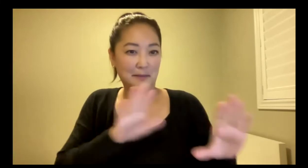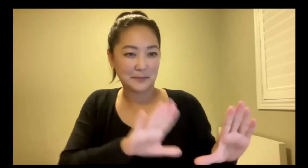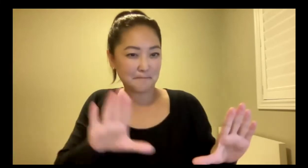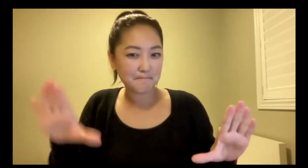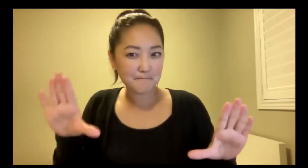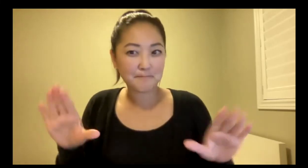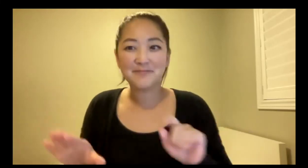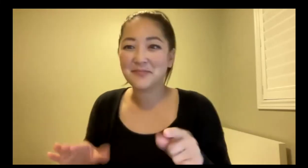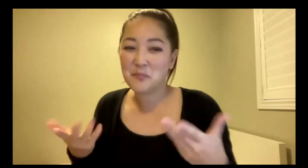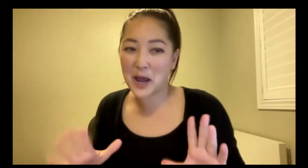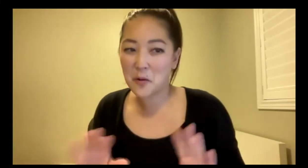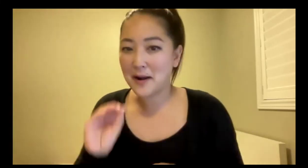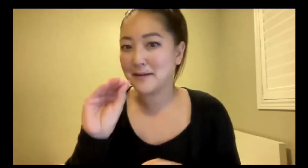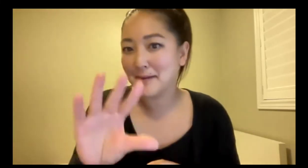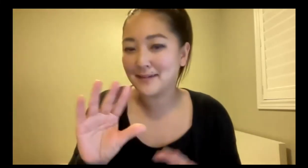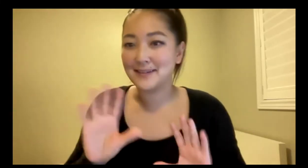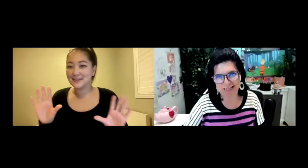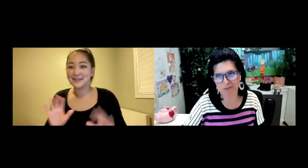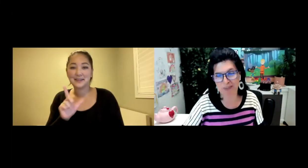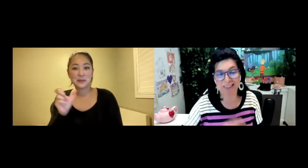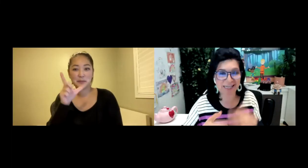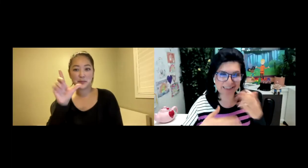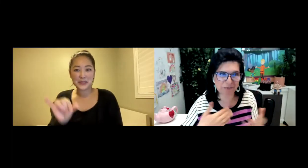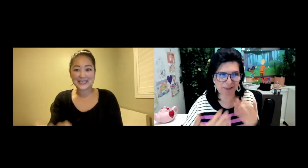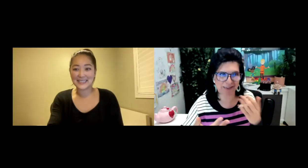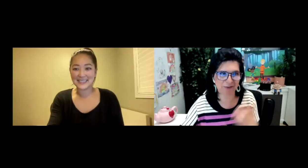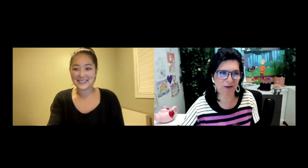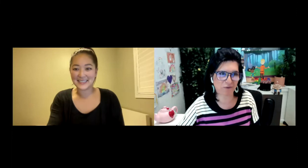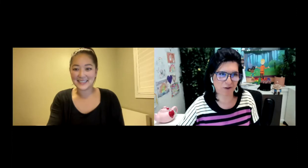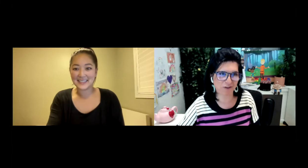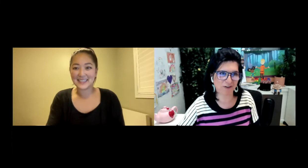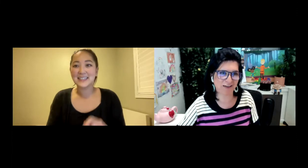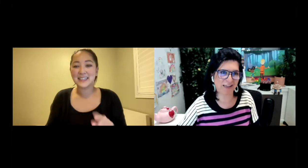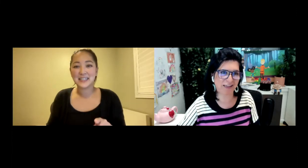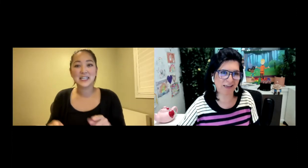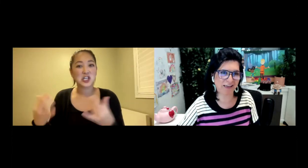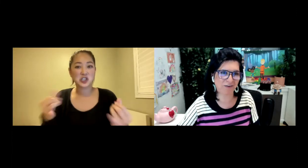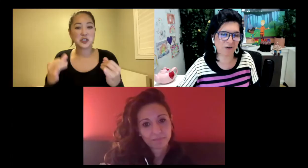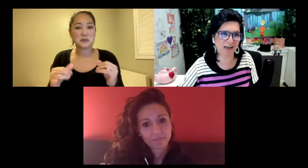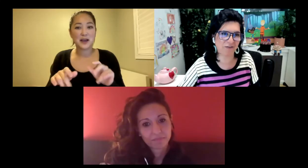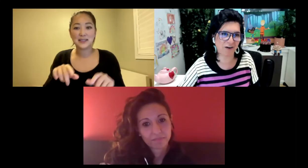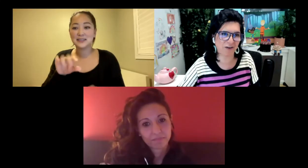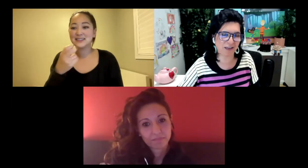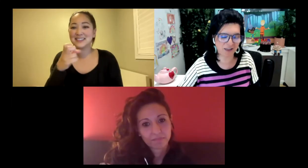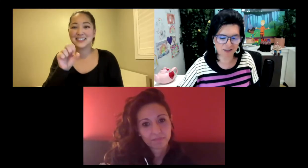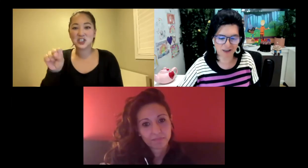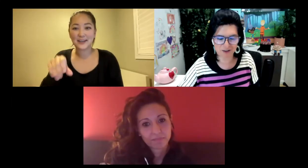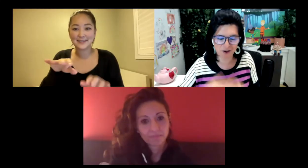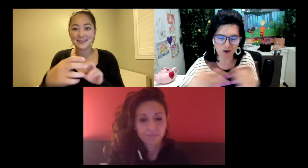So I don't want to give it away, but Lily ends up playing chess with the grandfather, and they create a